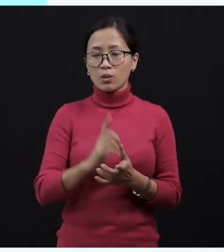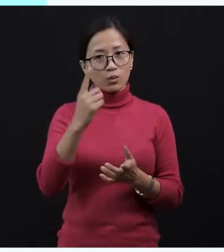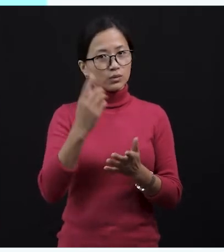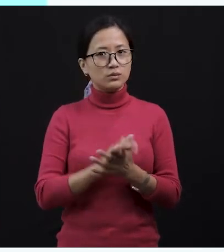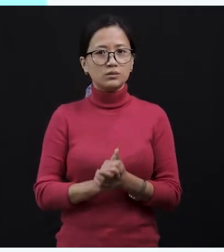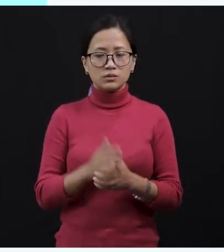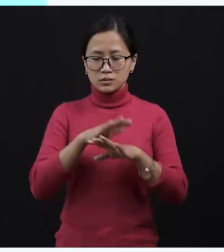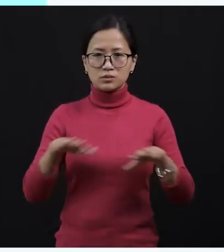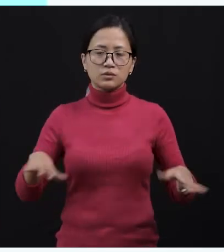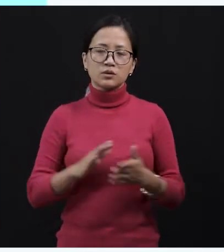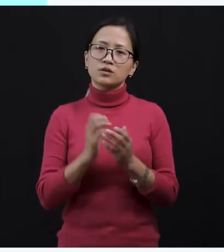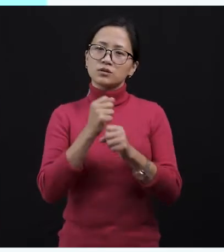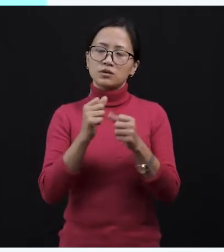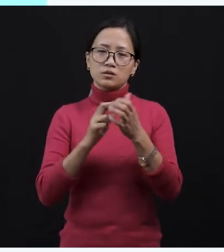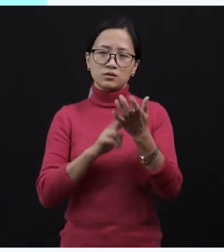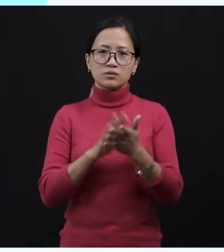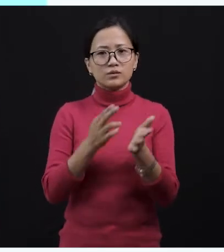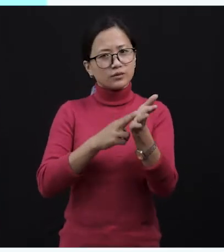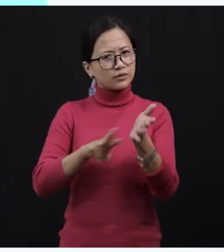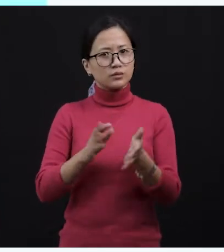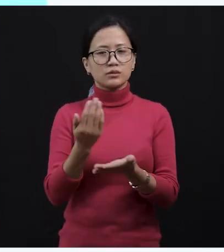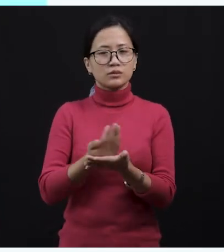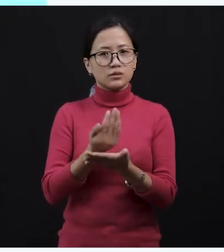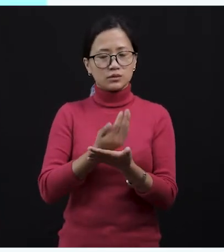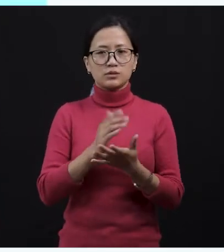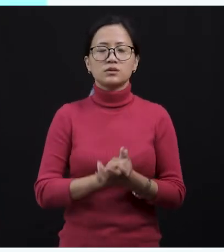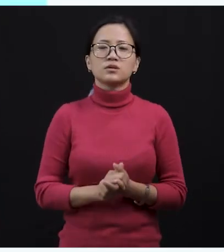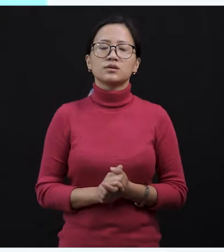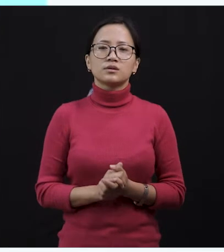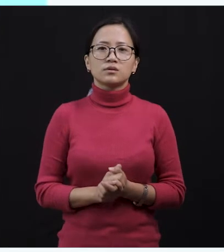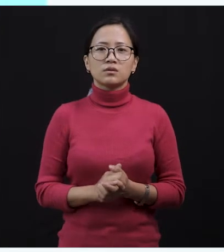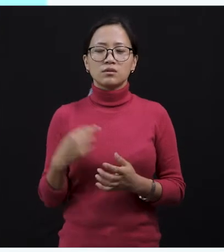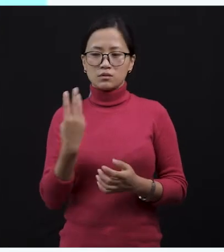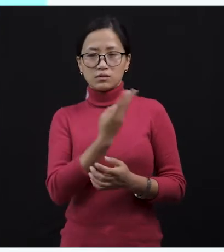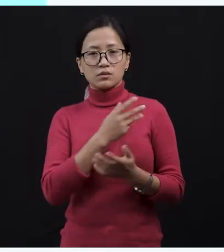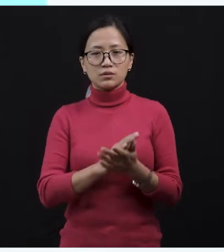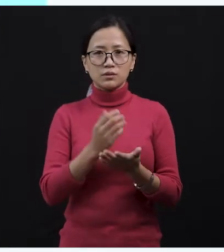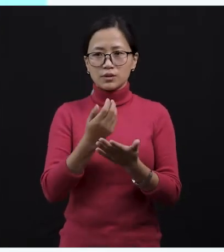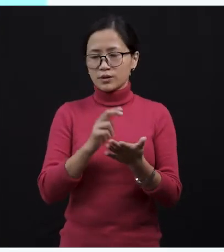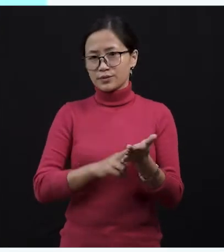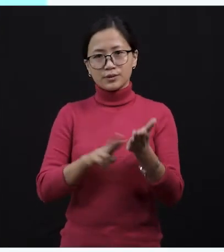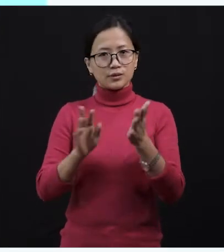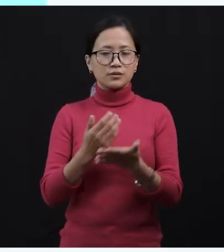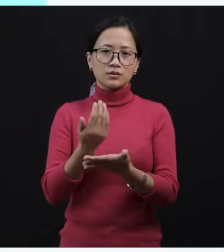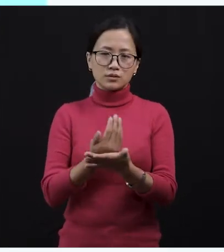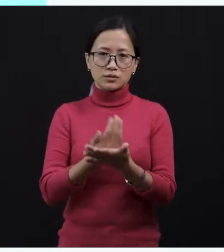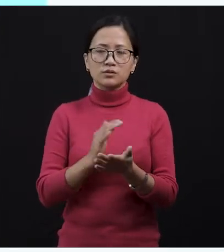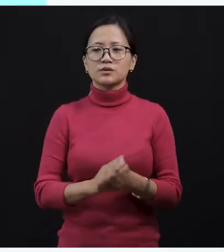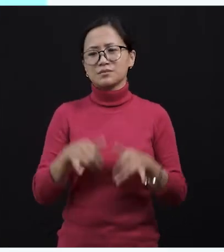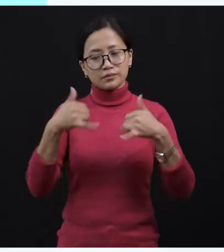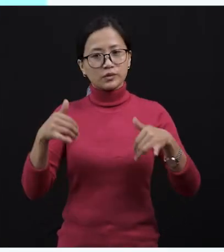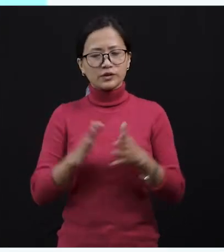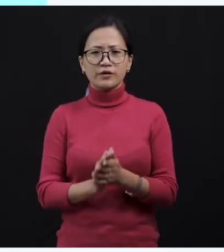we should not take granted with the natural resources. Our natural resources, they play a very important